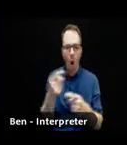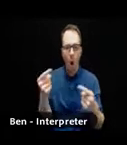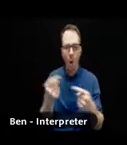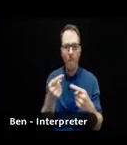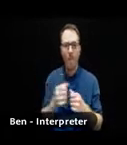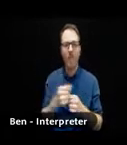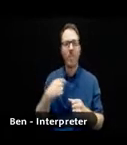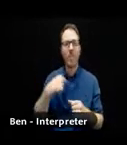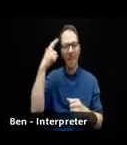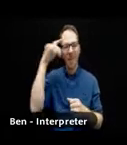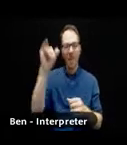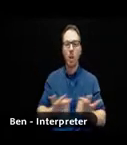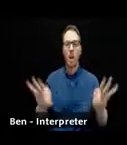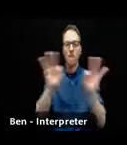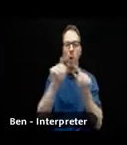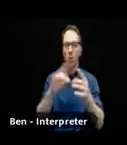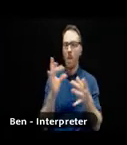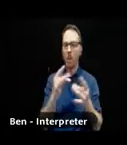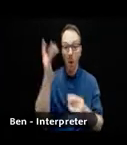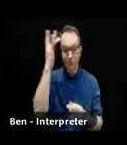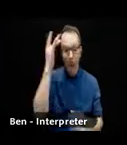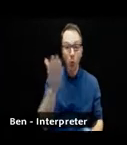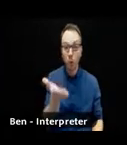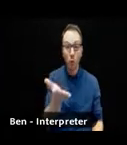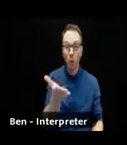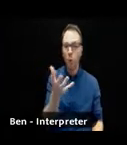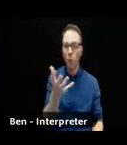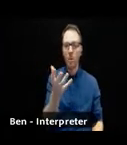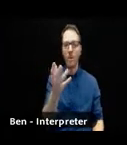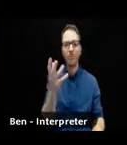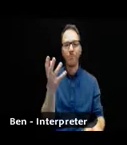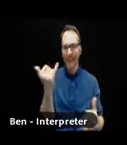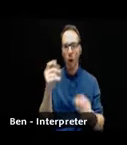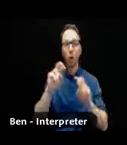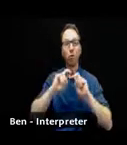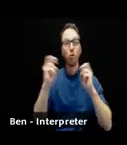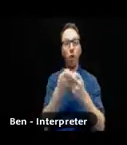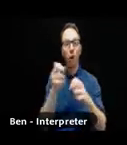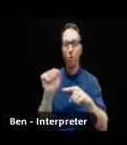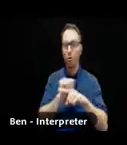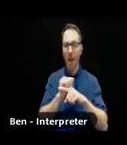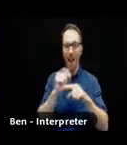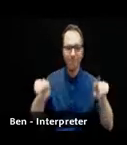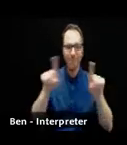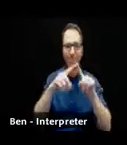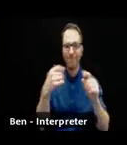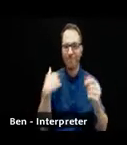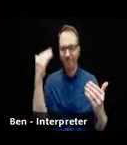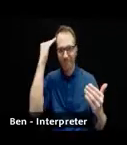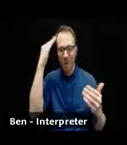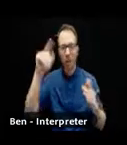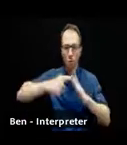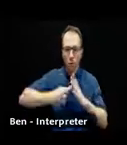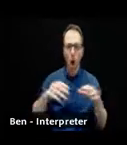I think that's important to say. Just because you go out and get a circle training doesn't mean that you can start